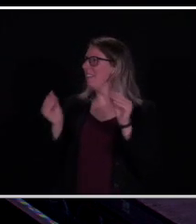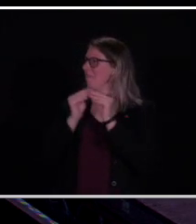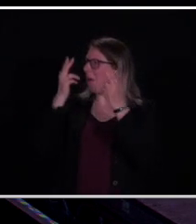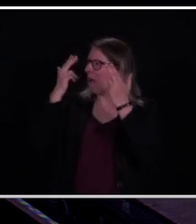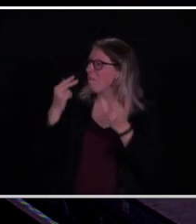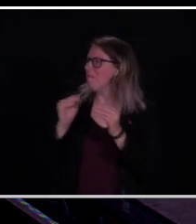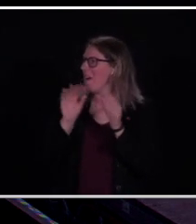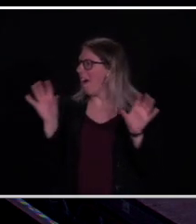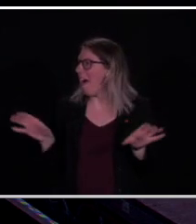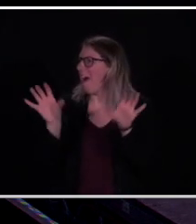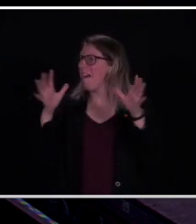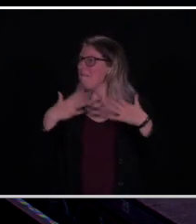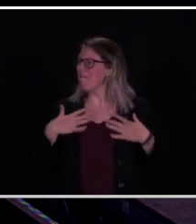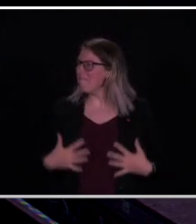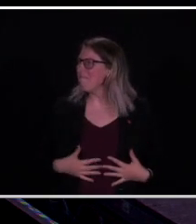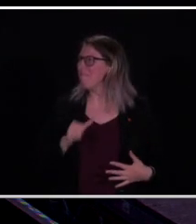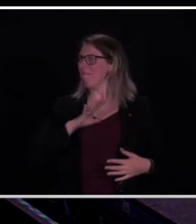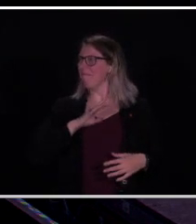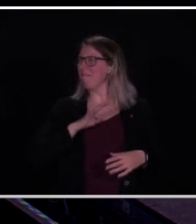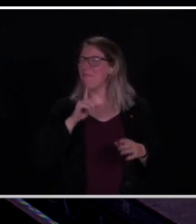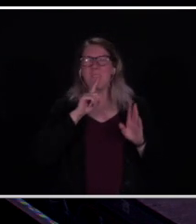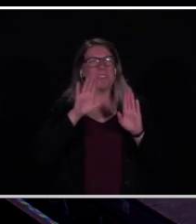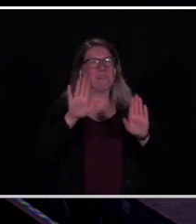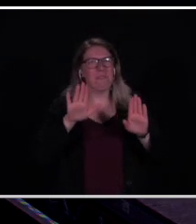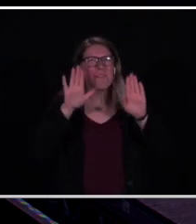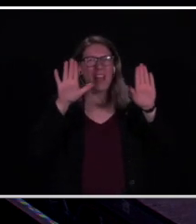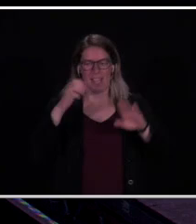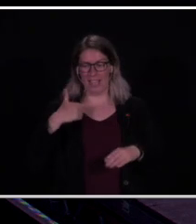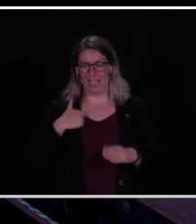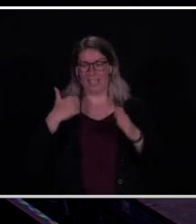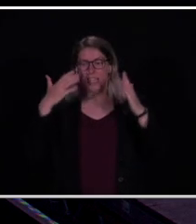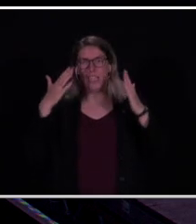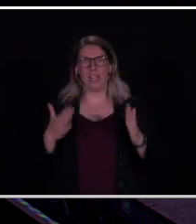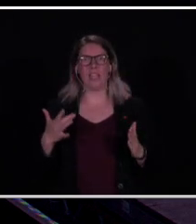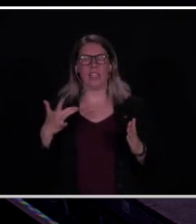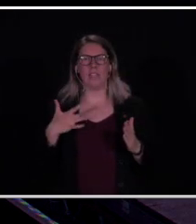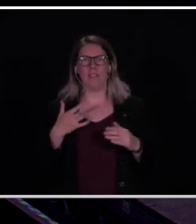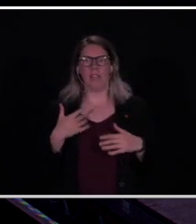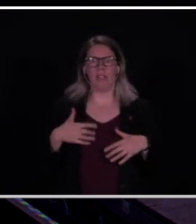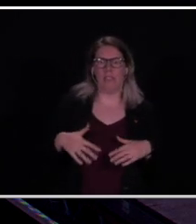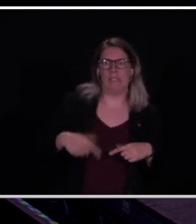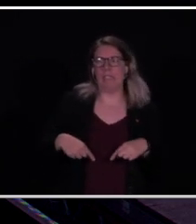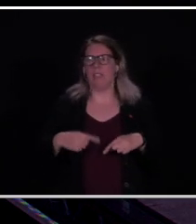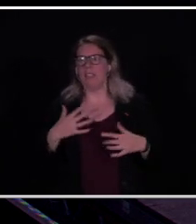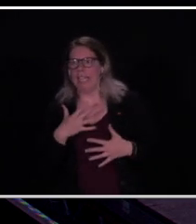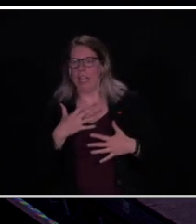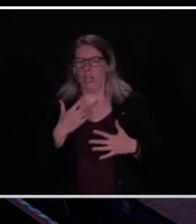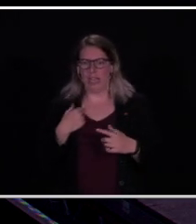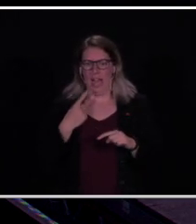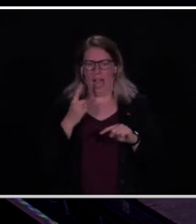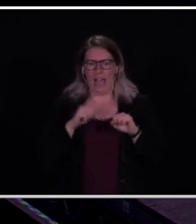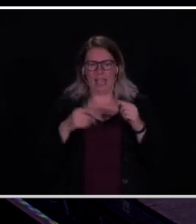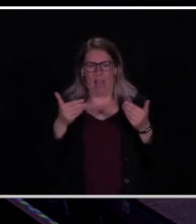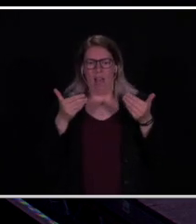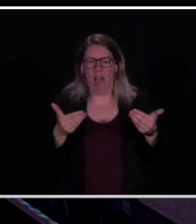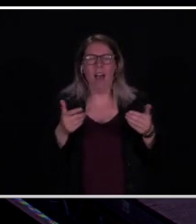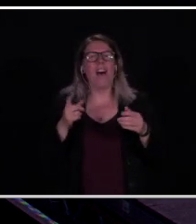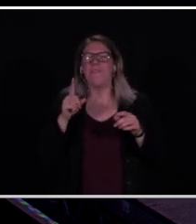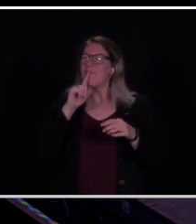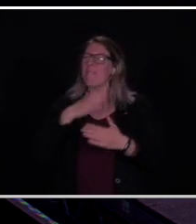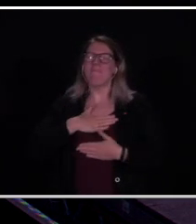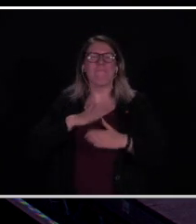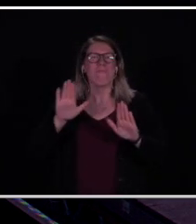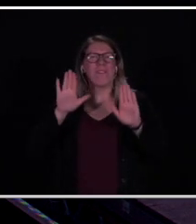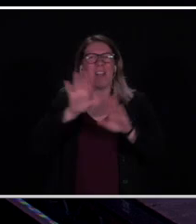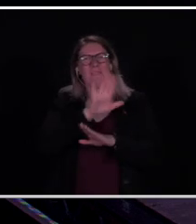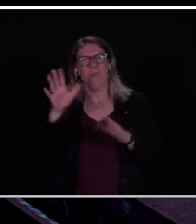and some more ingenuity. It's great that Canadians aren't feeling so uptight that they can't kind of let go on Canada Day. So we appreciate all